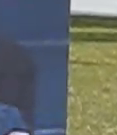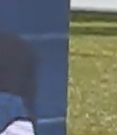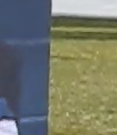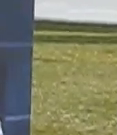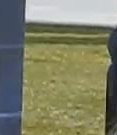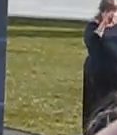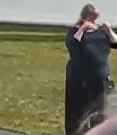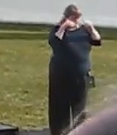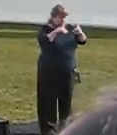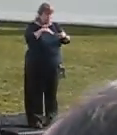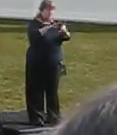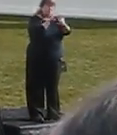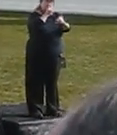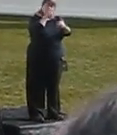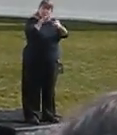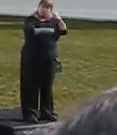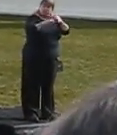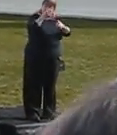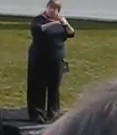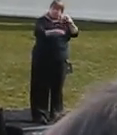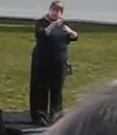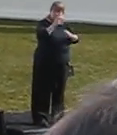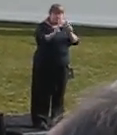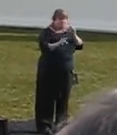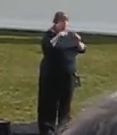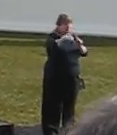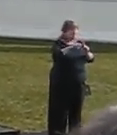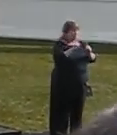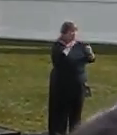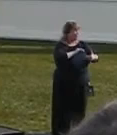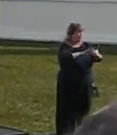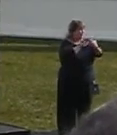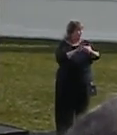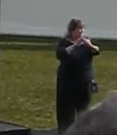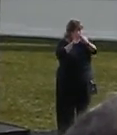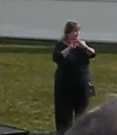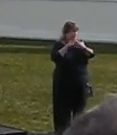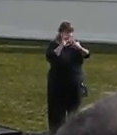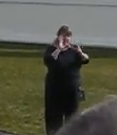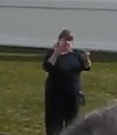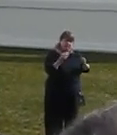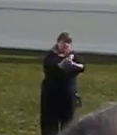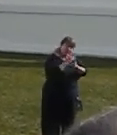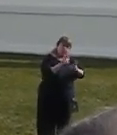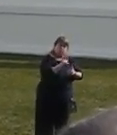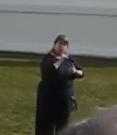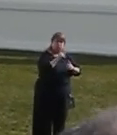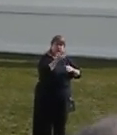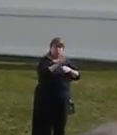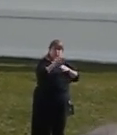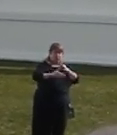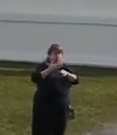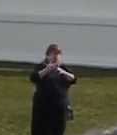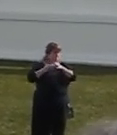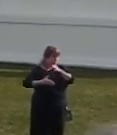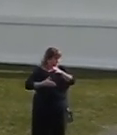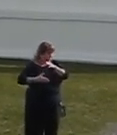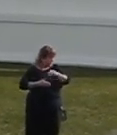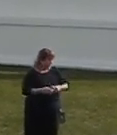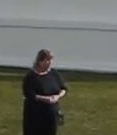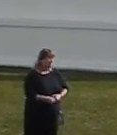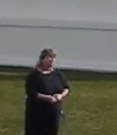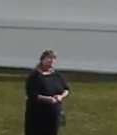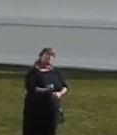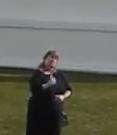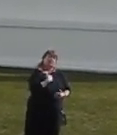policies focused on addressing the real problems that people in Virginia face and delivering real results.